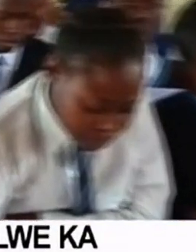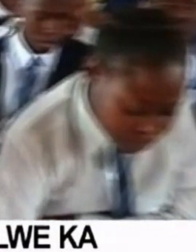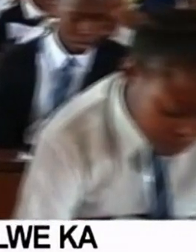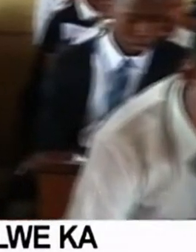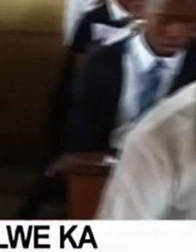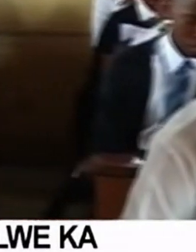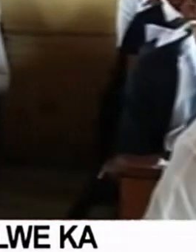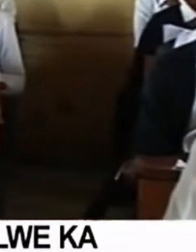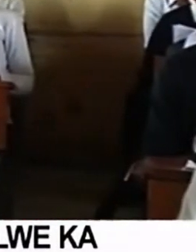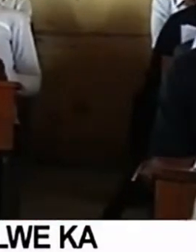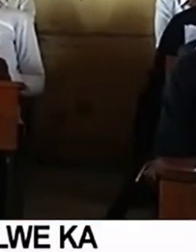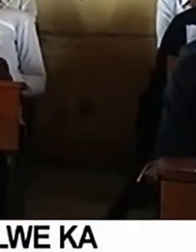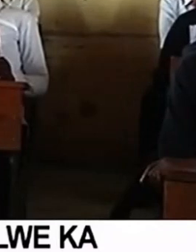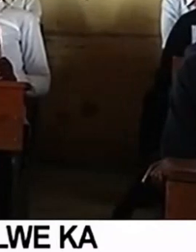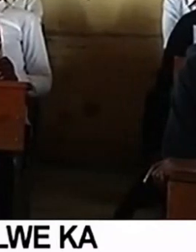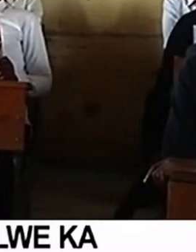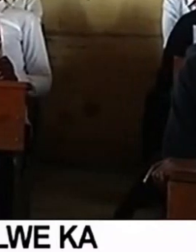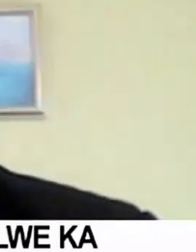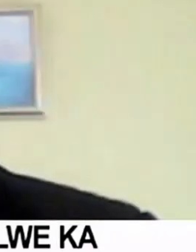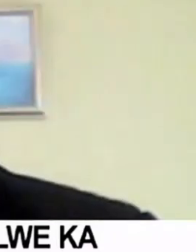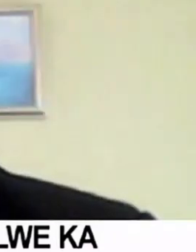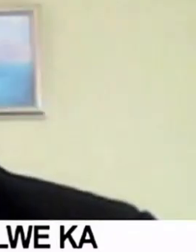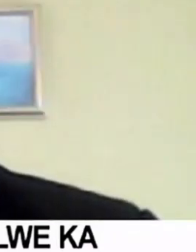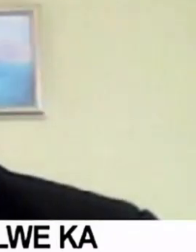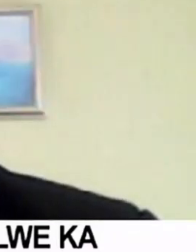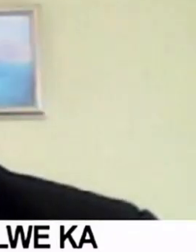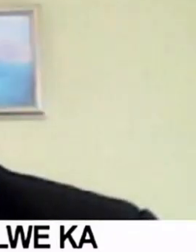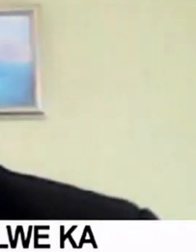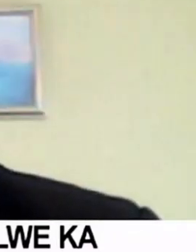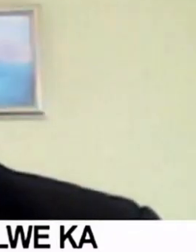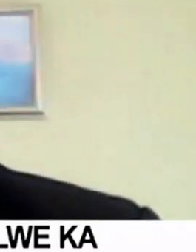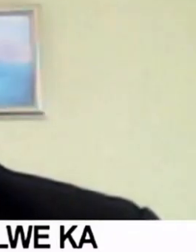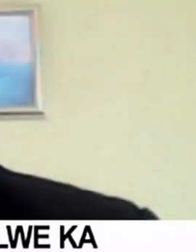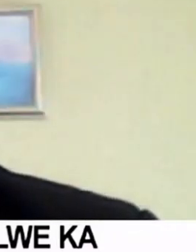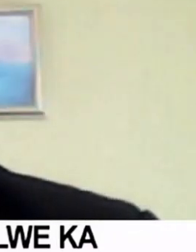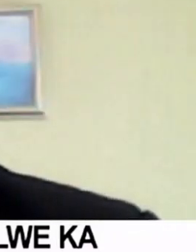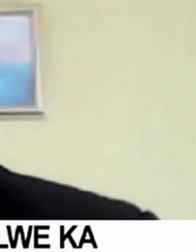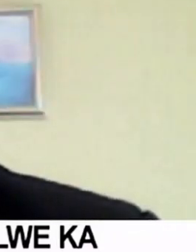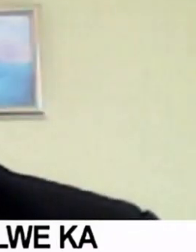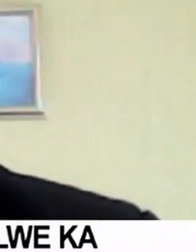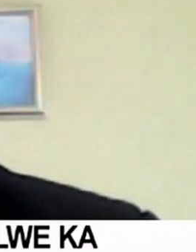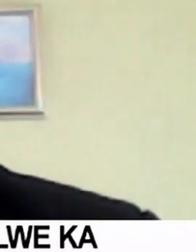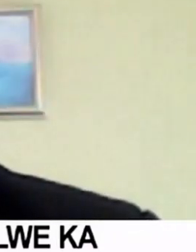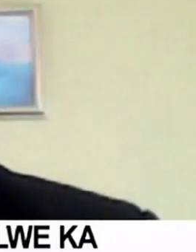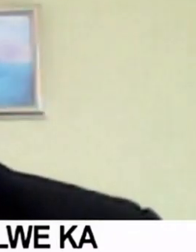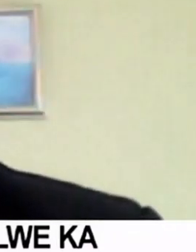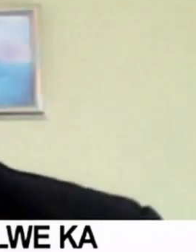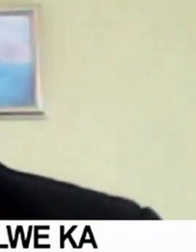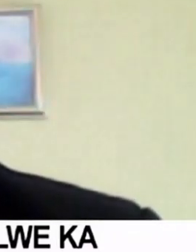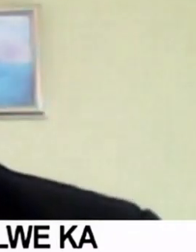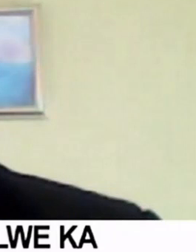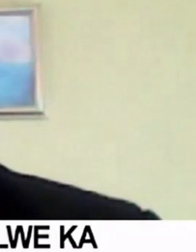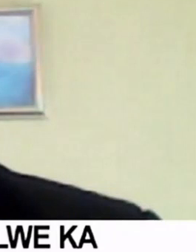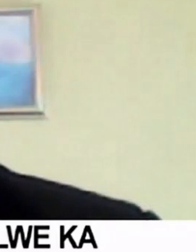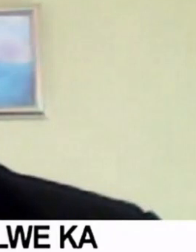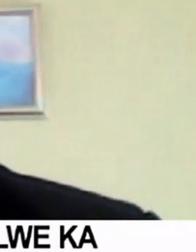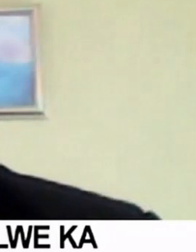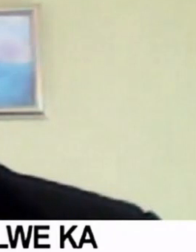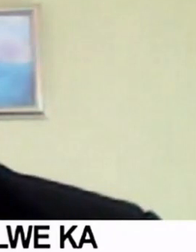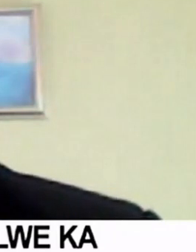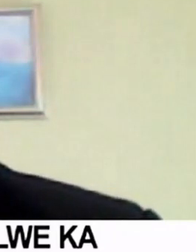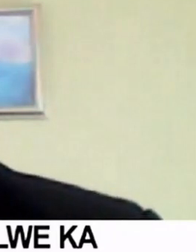full time, it means classes will be bigger. And government is not ready at this point to